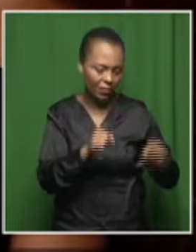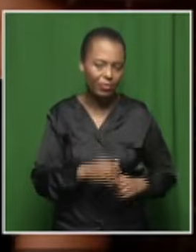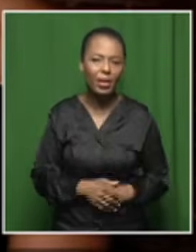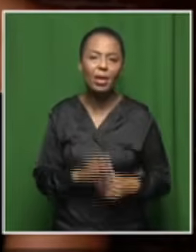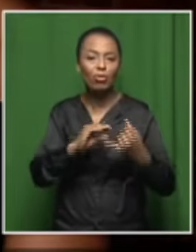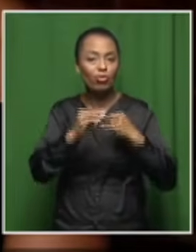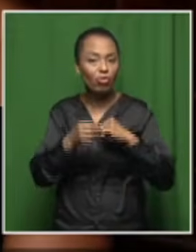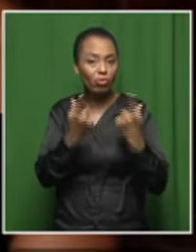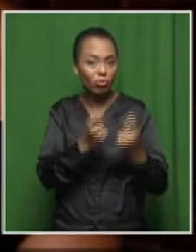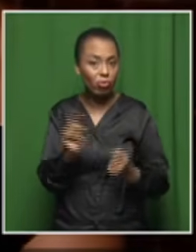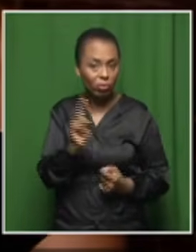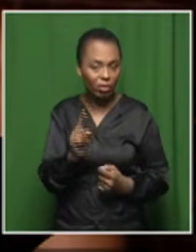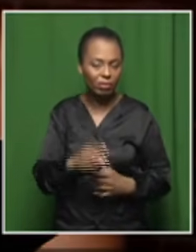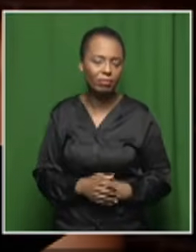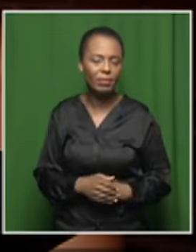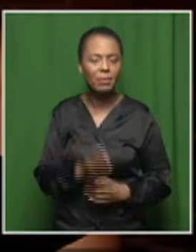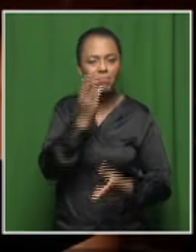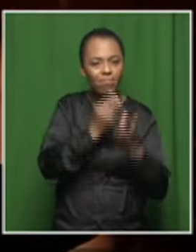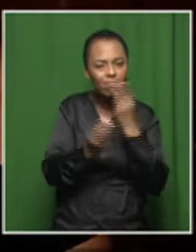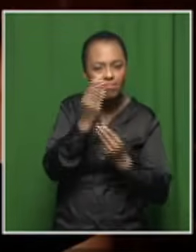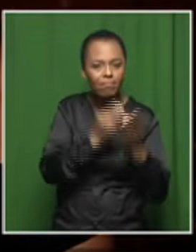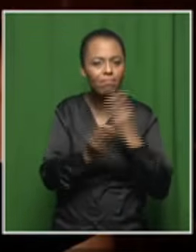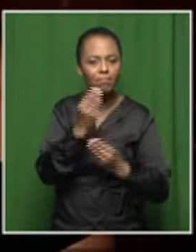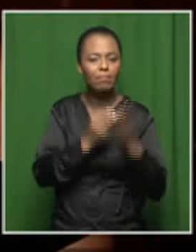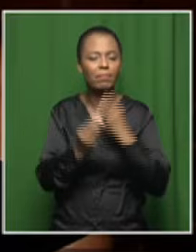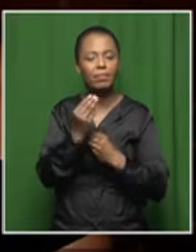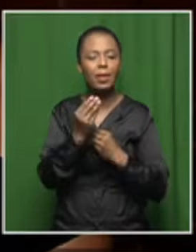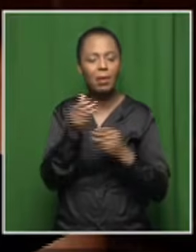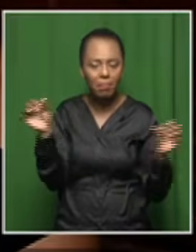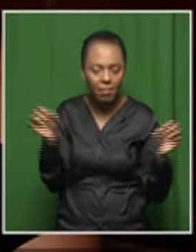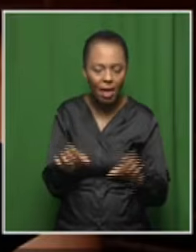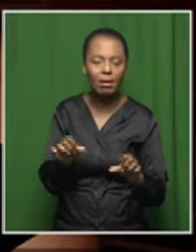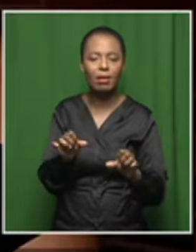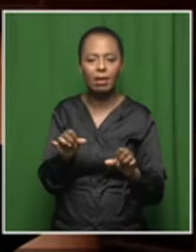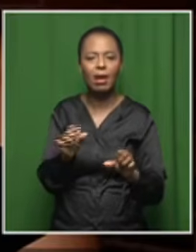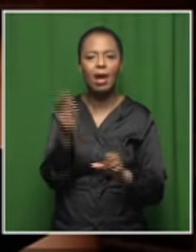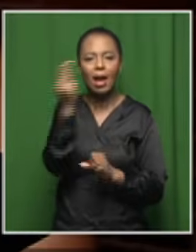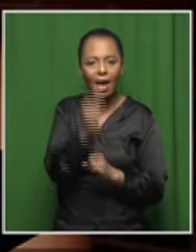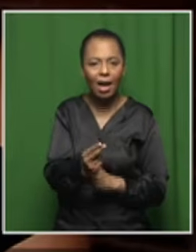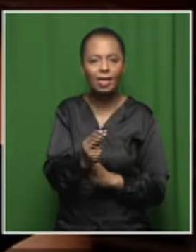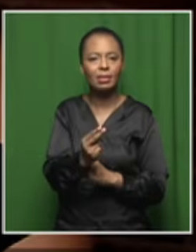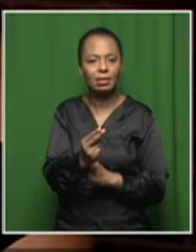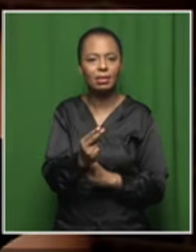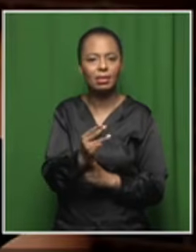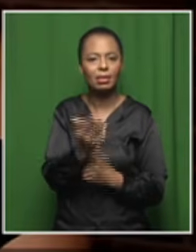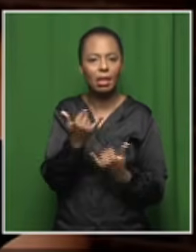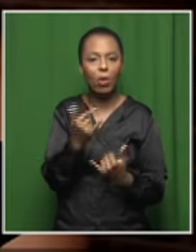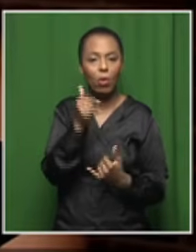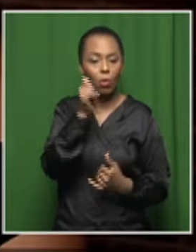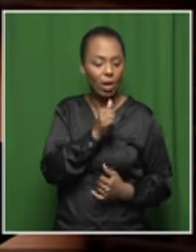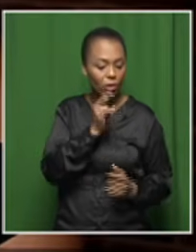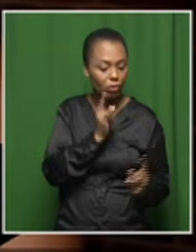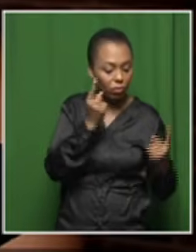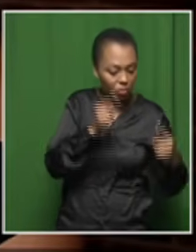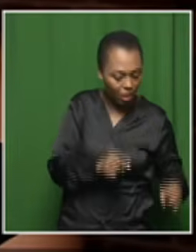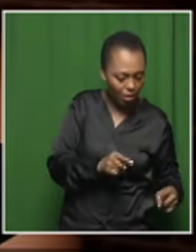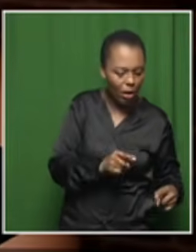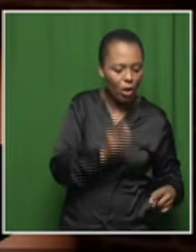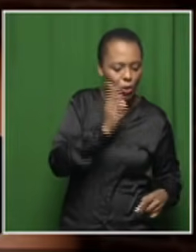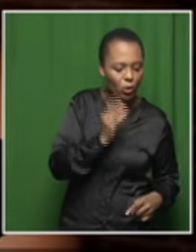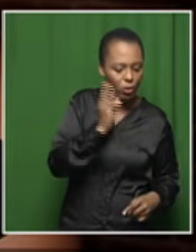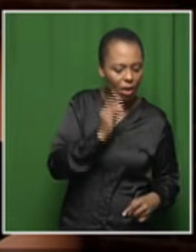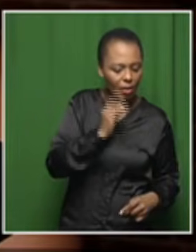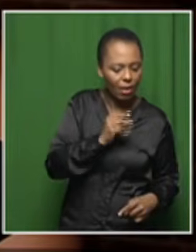also put the learning back into the art experience. So essentially, you leave here having learned something about the artist that you've